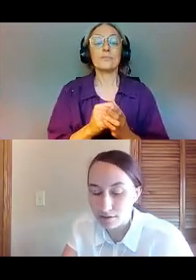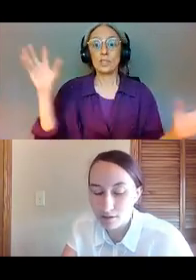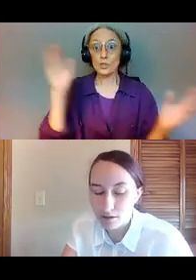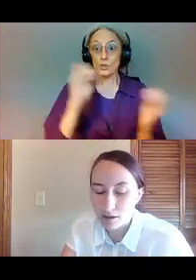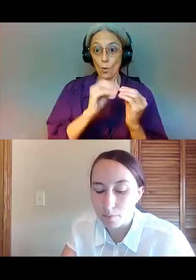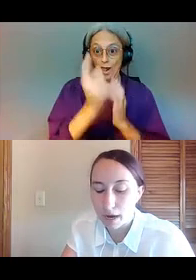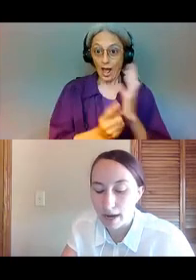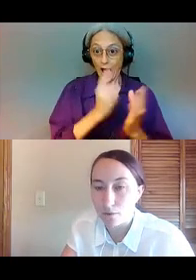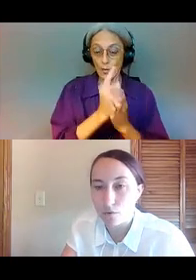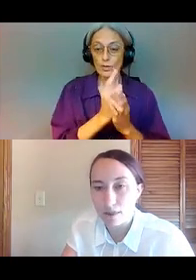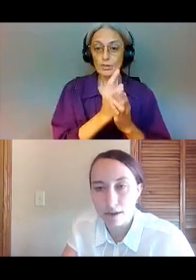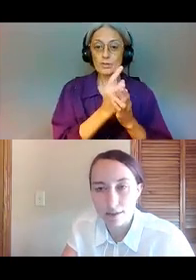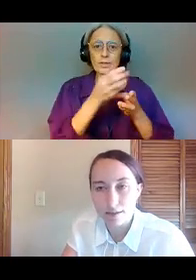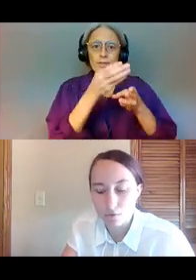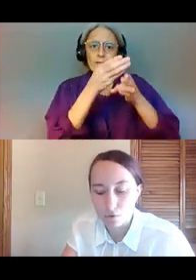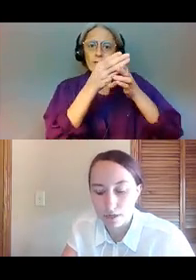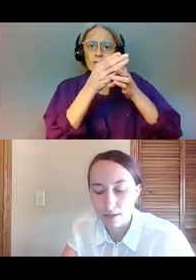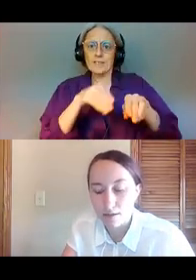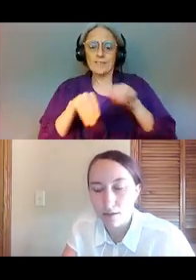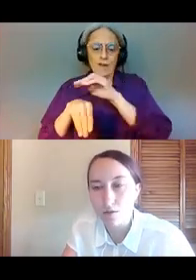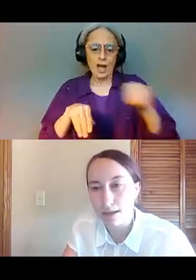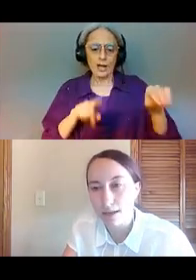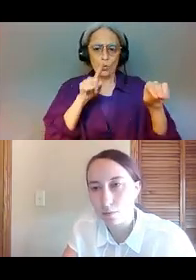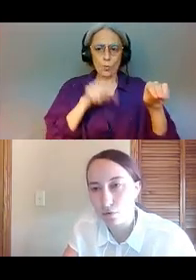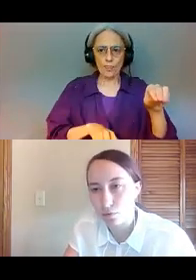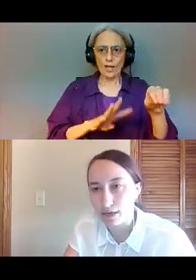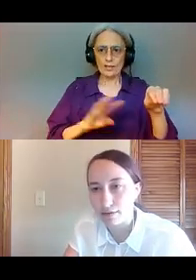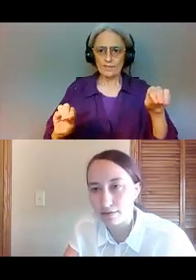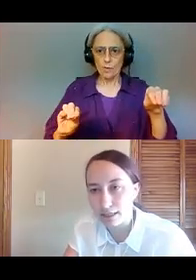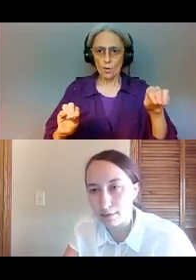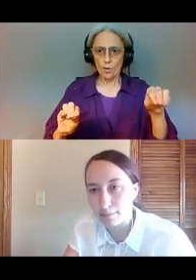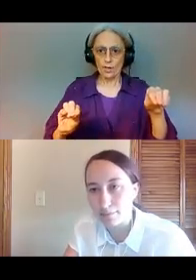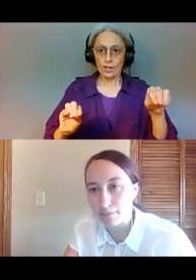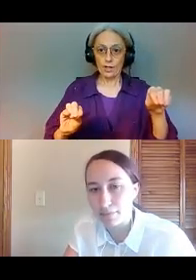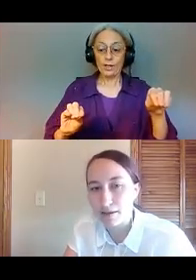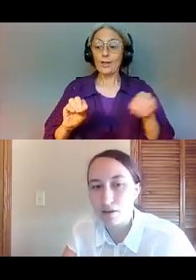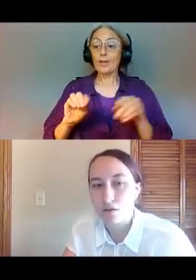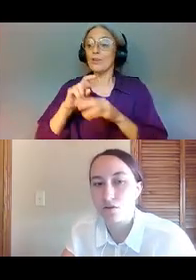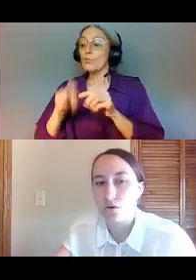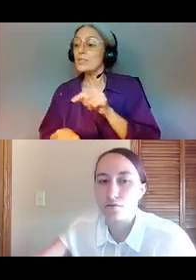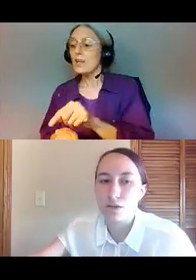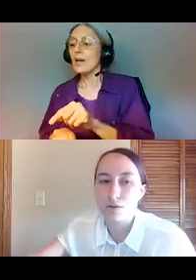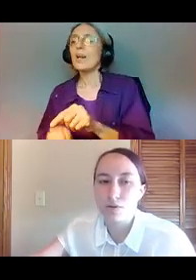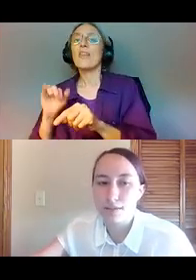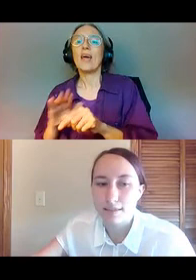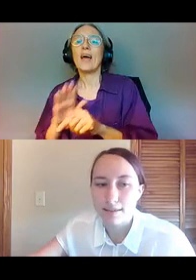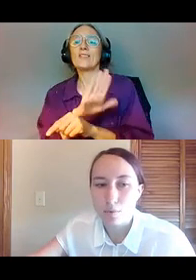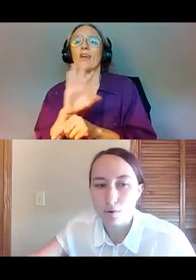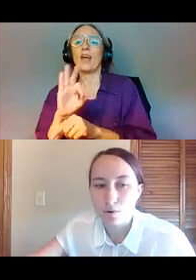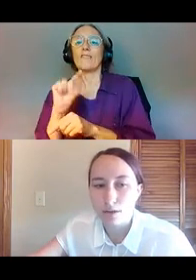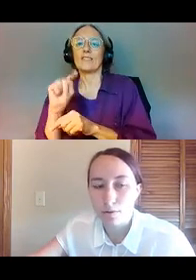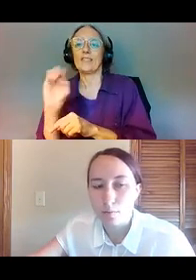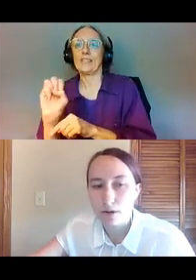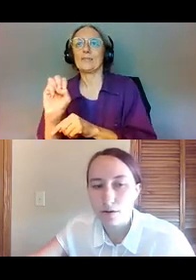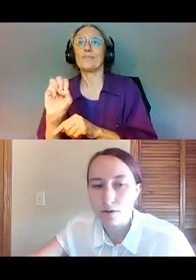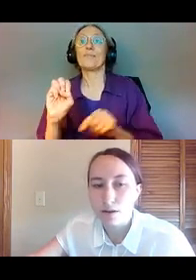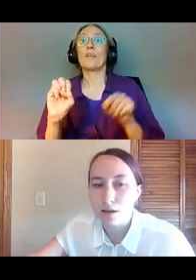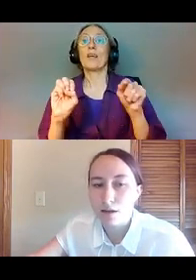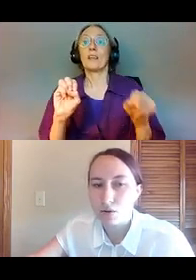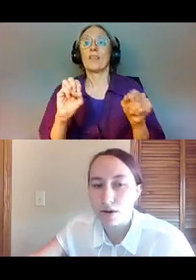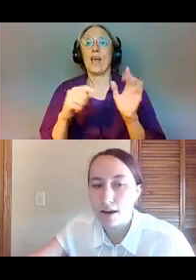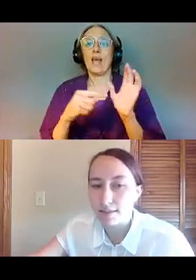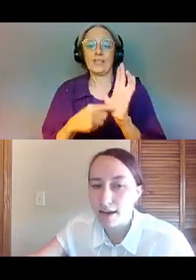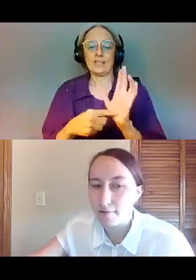of hours by 1,040 to get the appropriate FTE. So if we use this example here in the